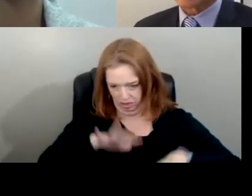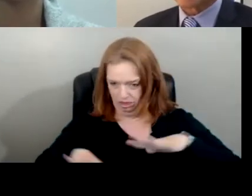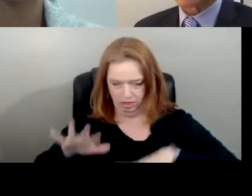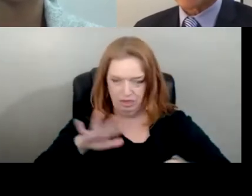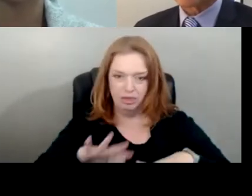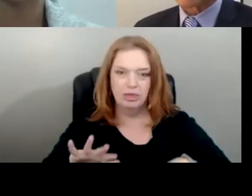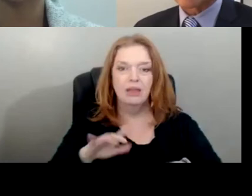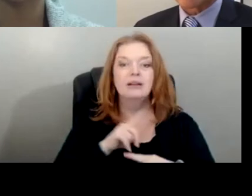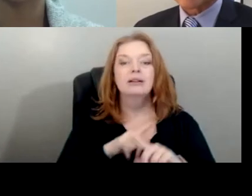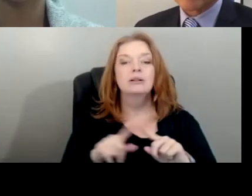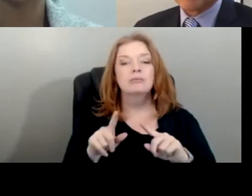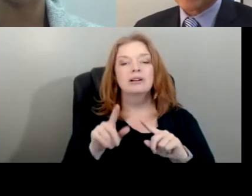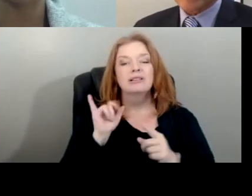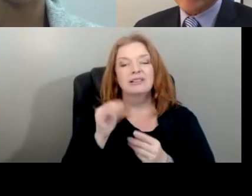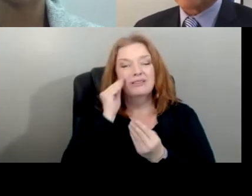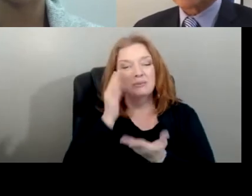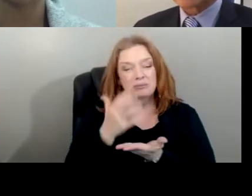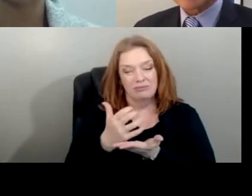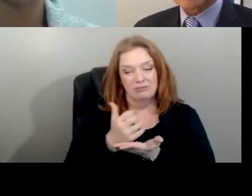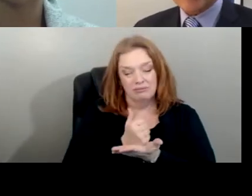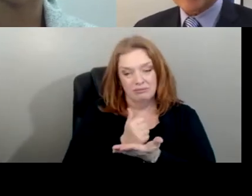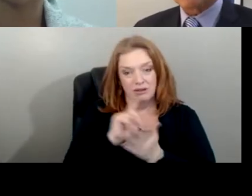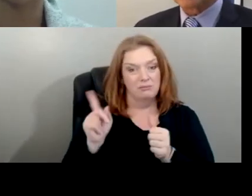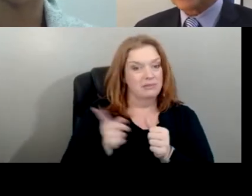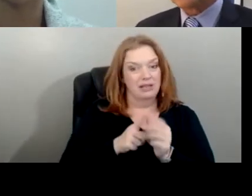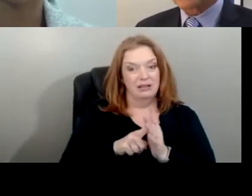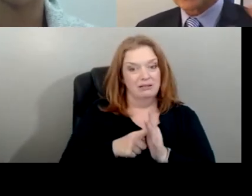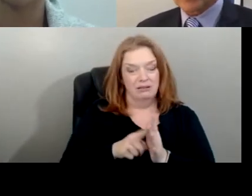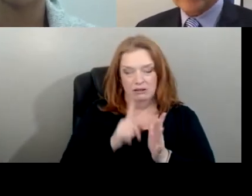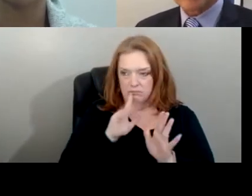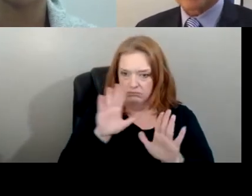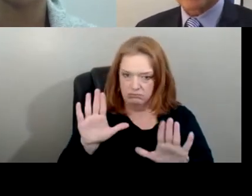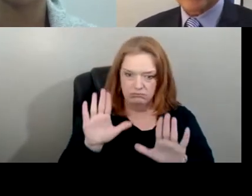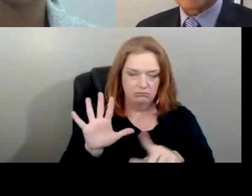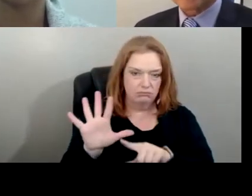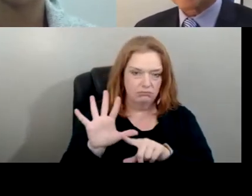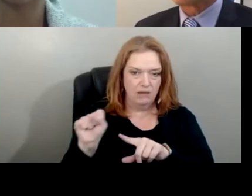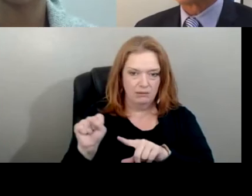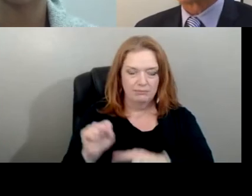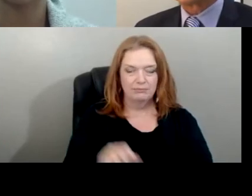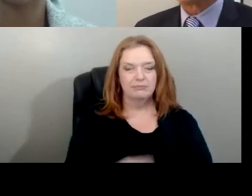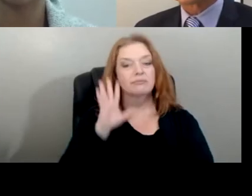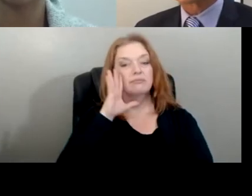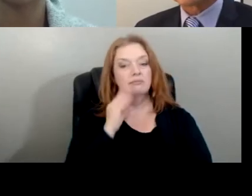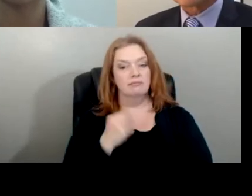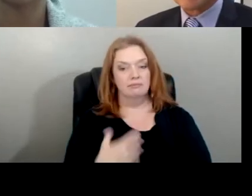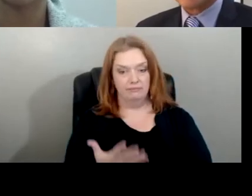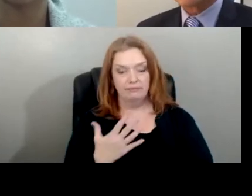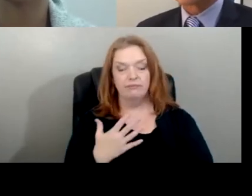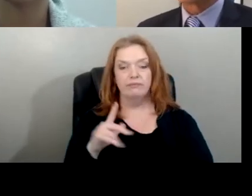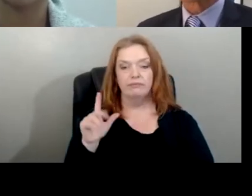input was outstanding. I will say, Ty, for you, for your audience, that Operation Lady